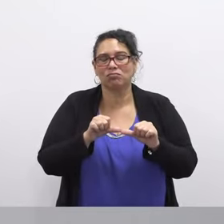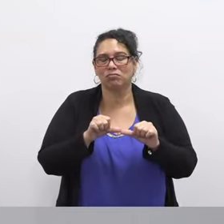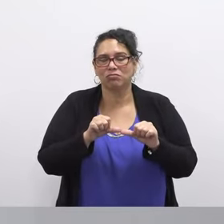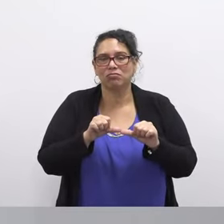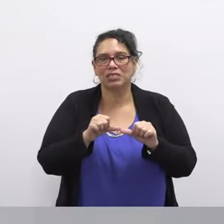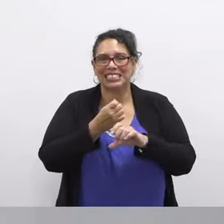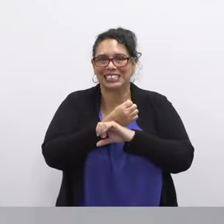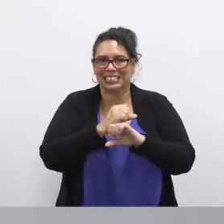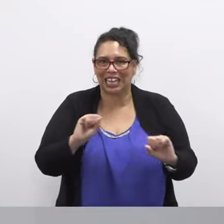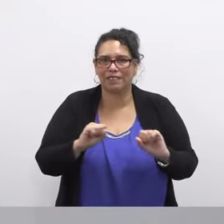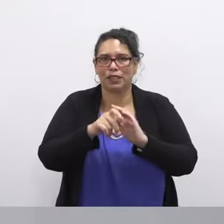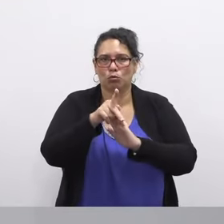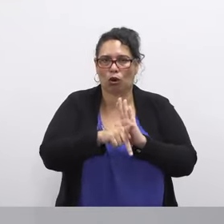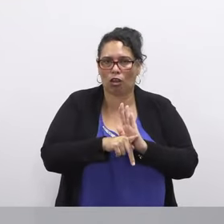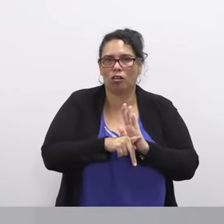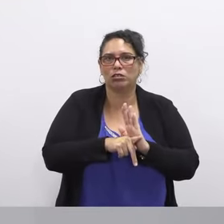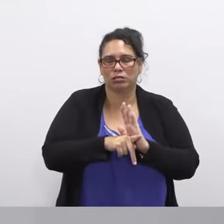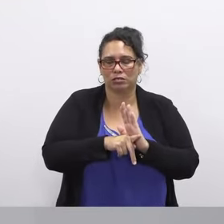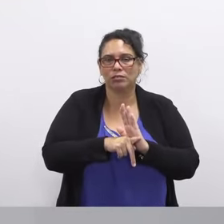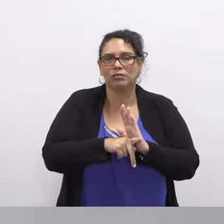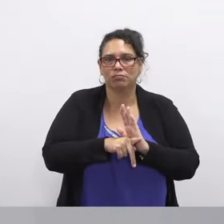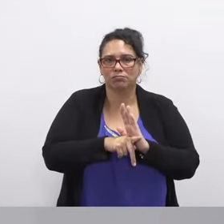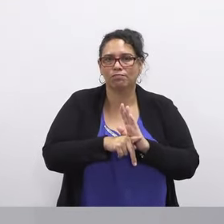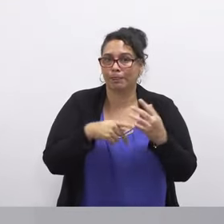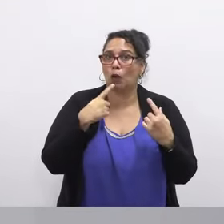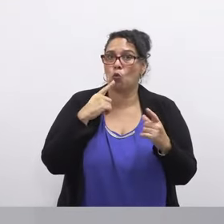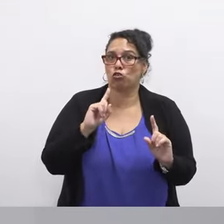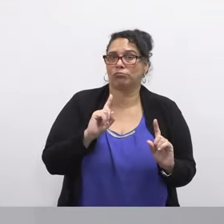health protocols and measures. They work.